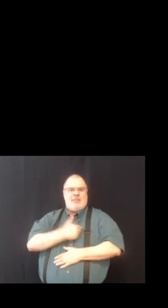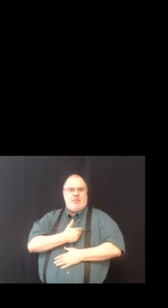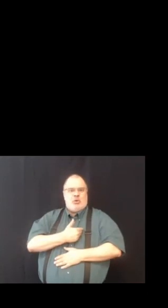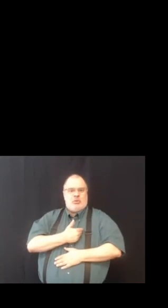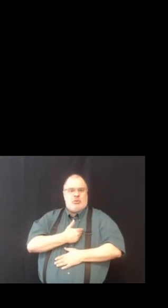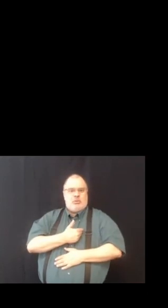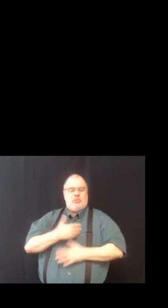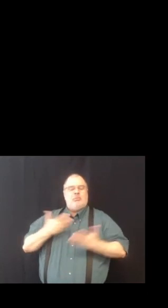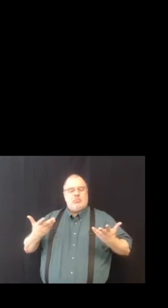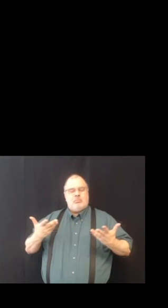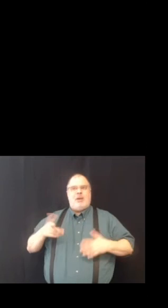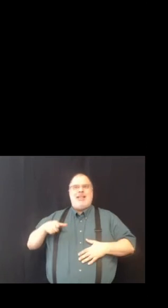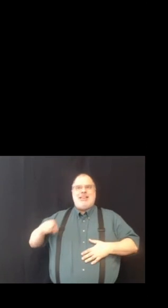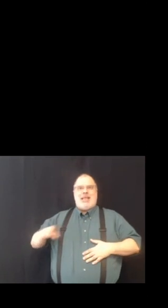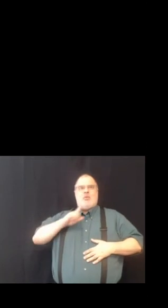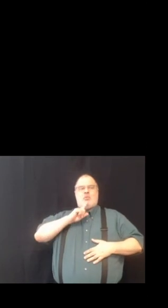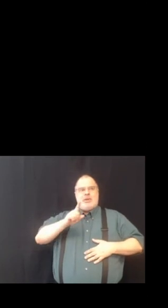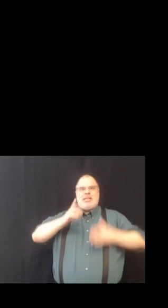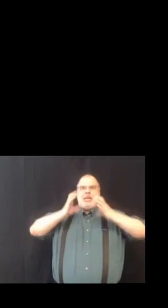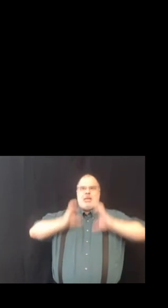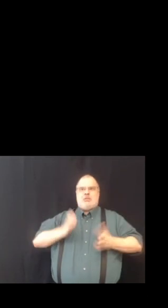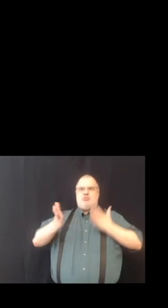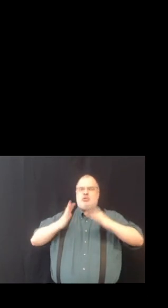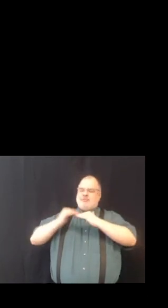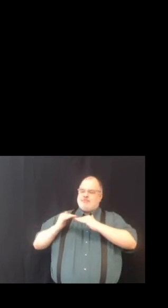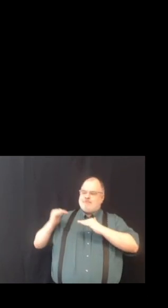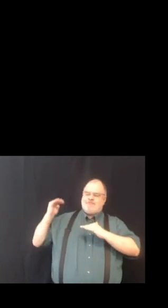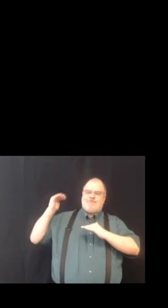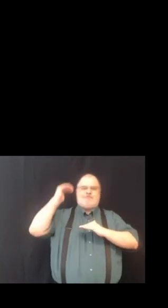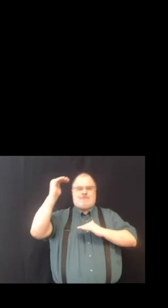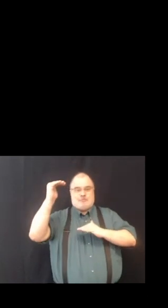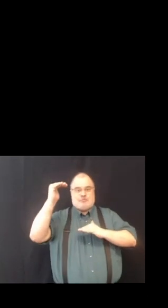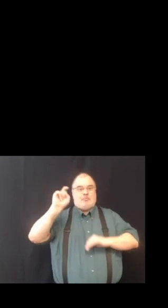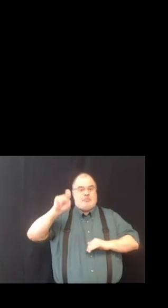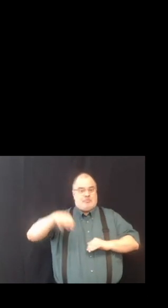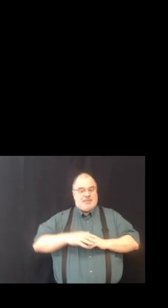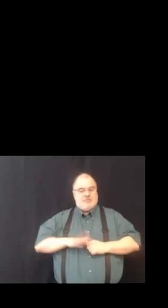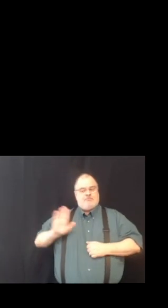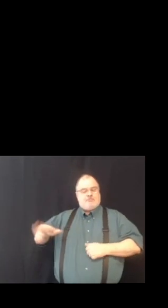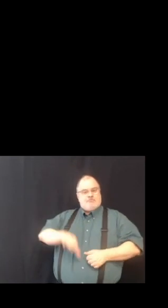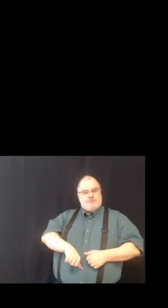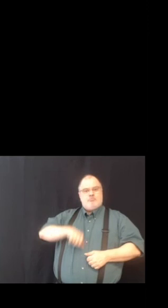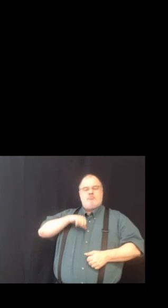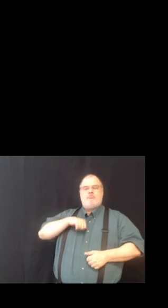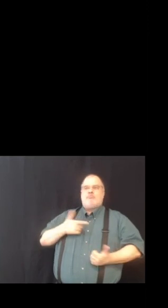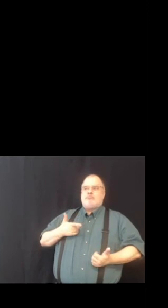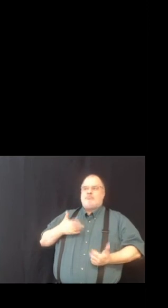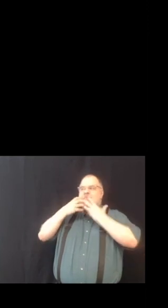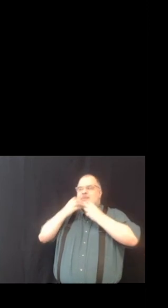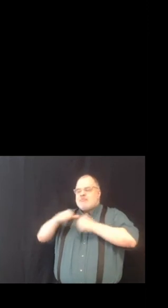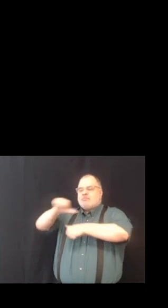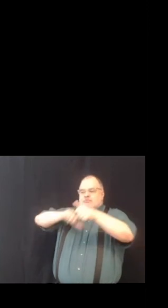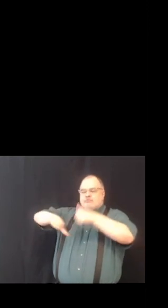deliver the signature Whataburger experience each and every time. They take pride in their work, they care for one another, and love